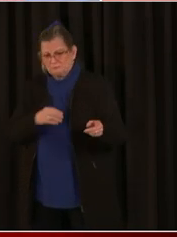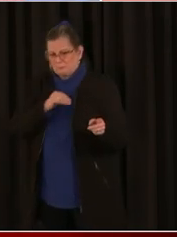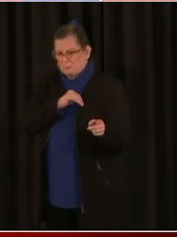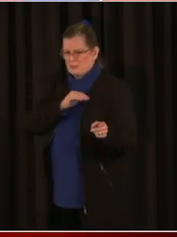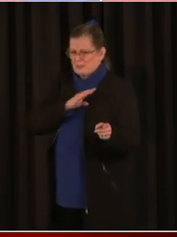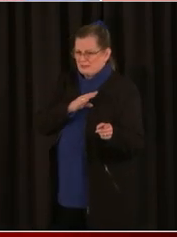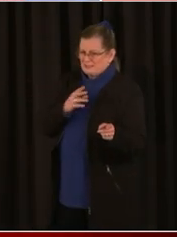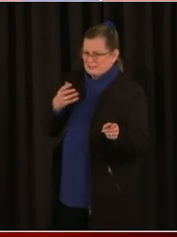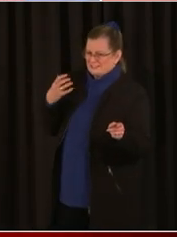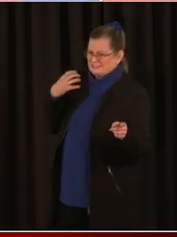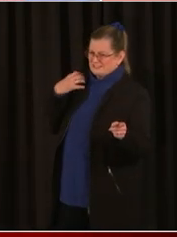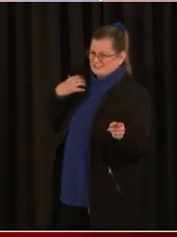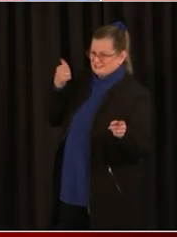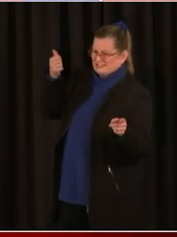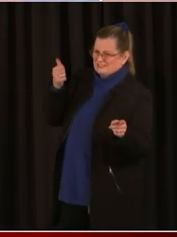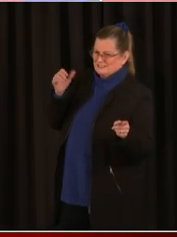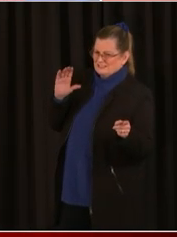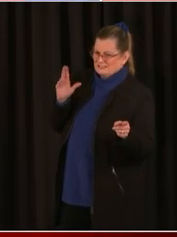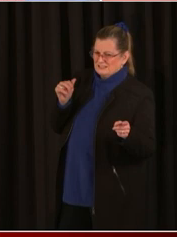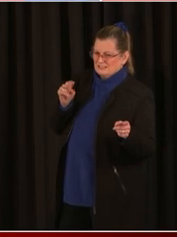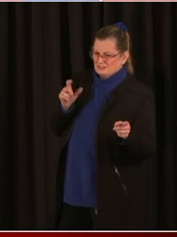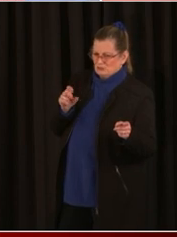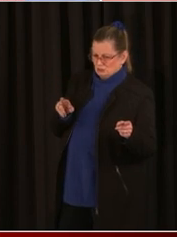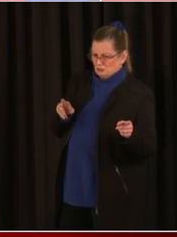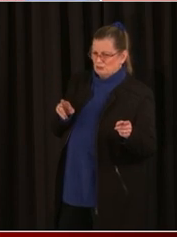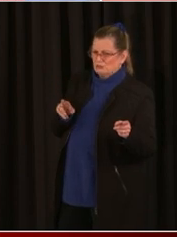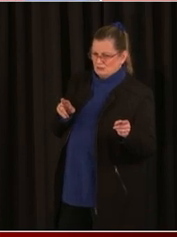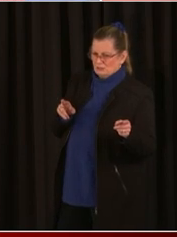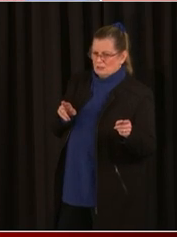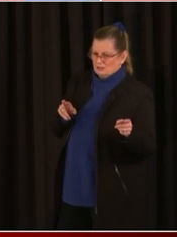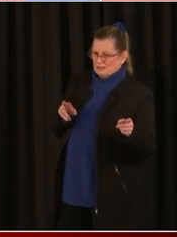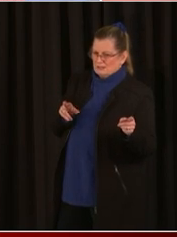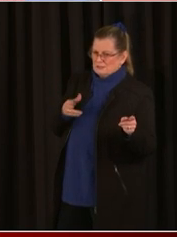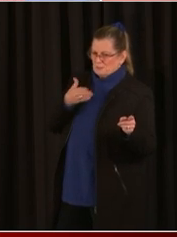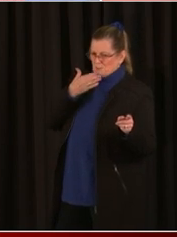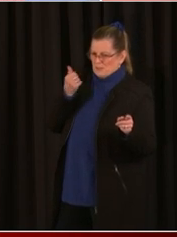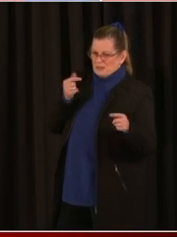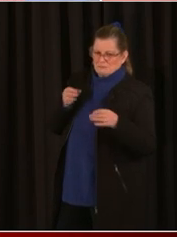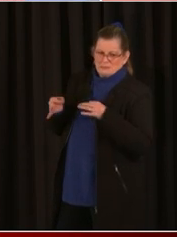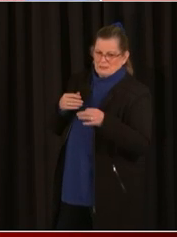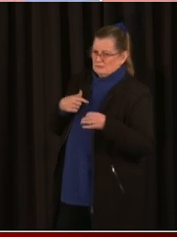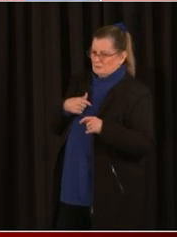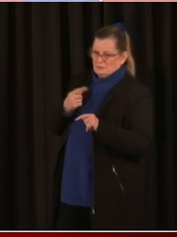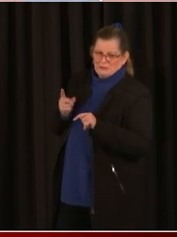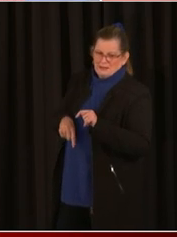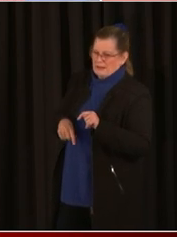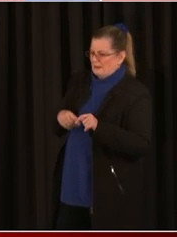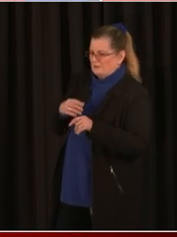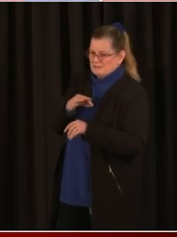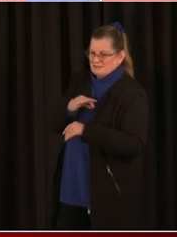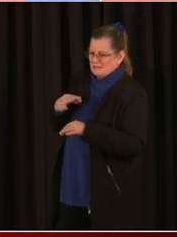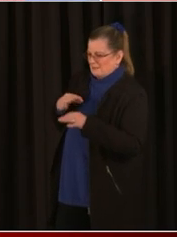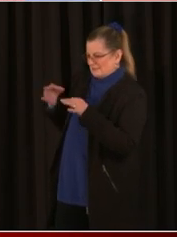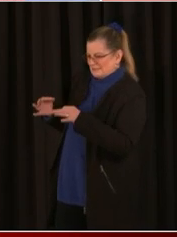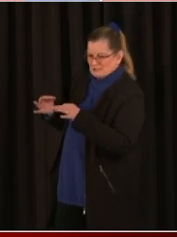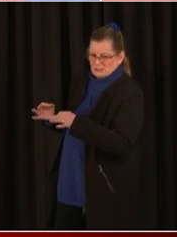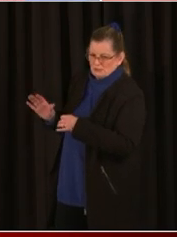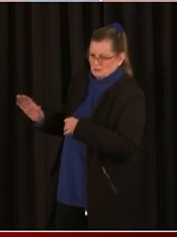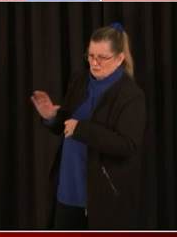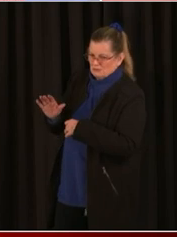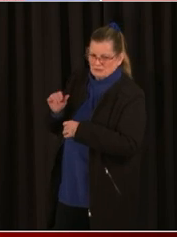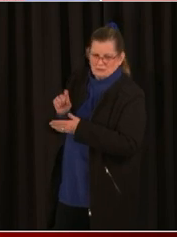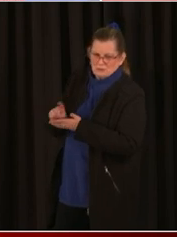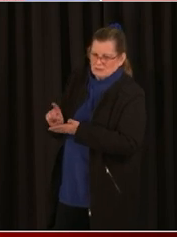The chancellor can better explain this, but we can't make staffing decisions kind of week to